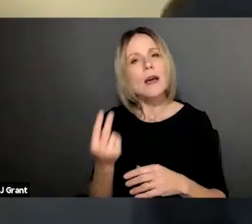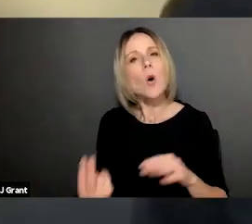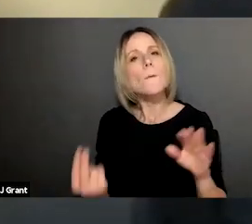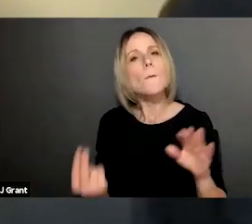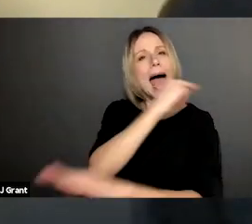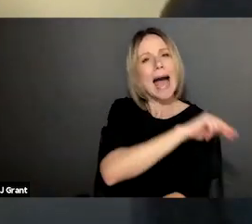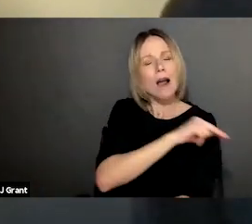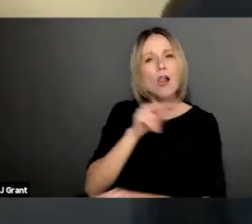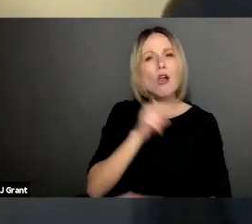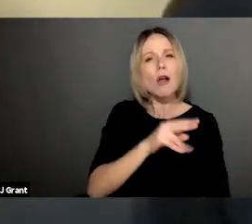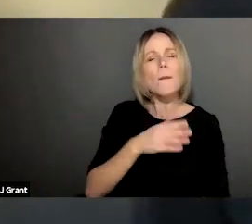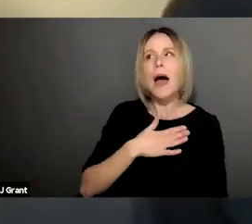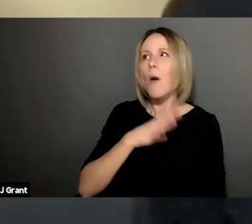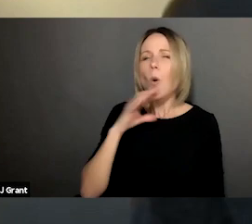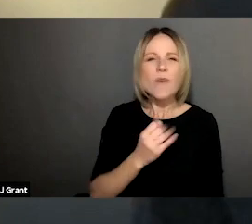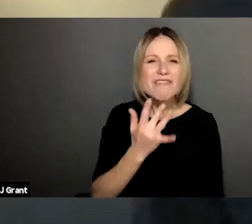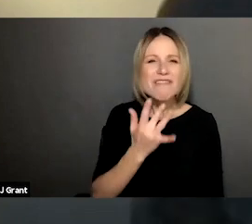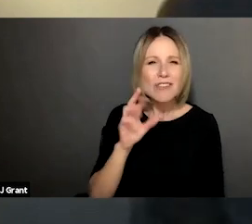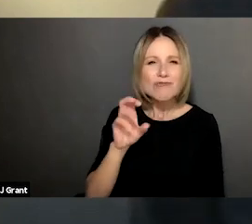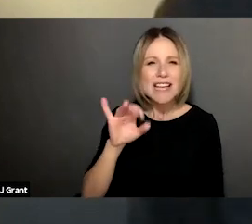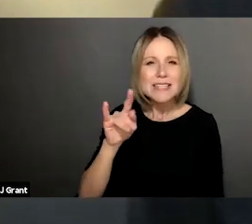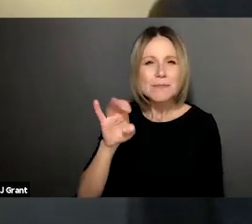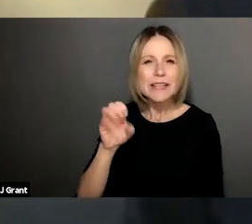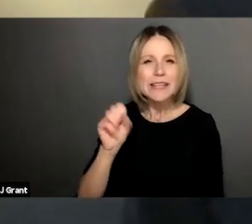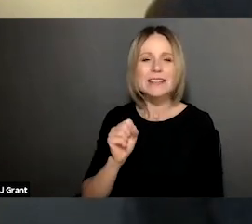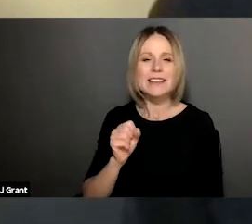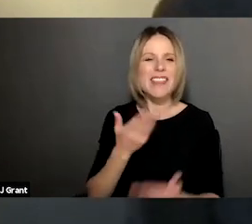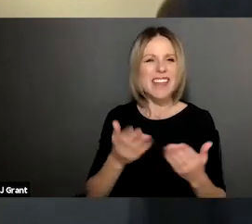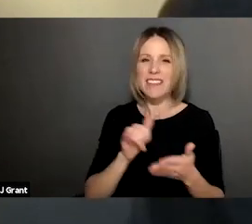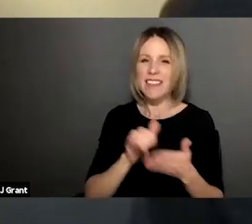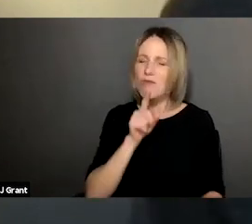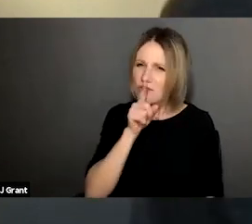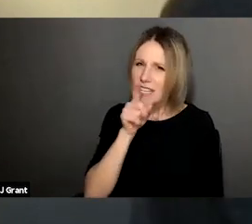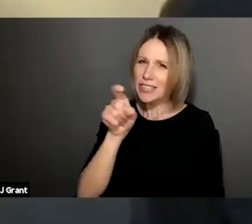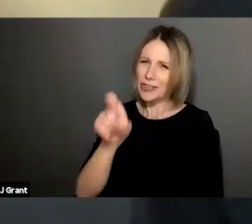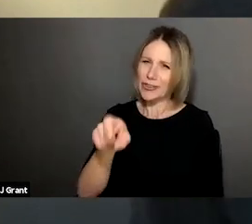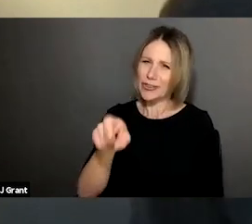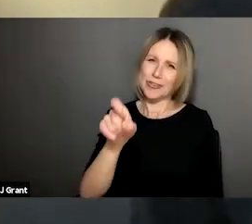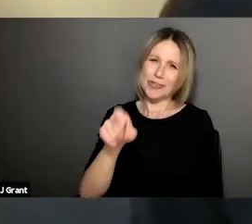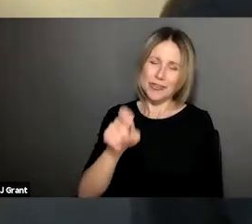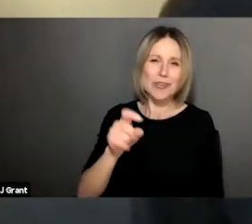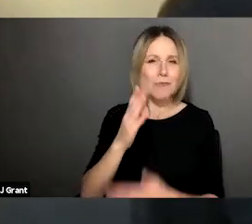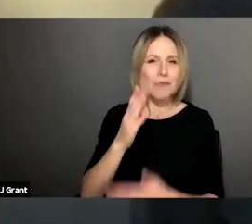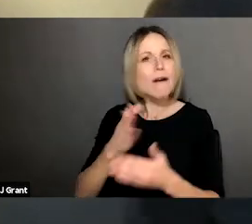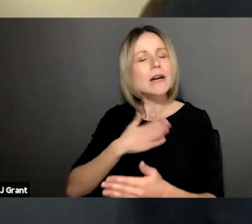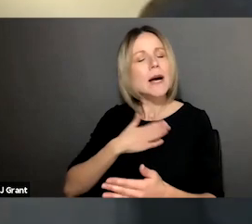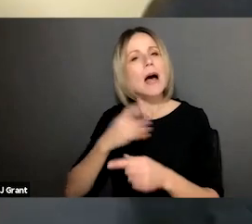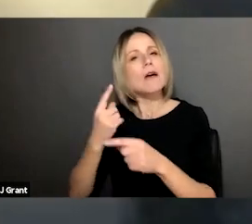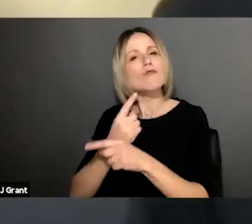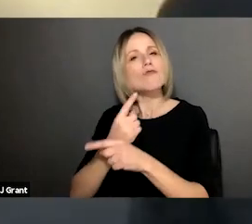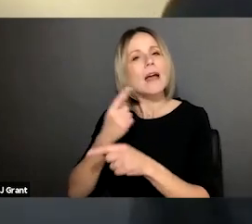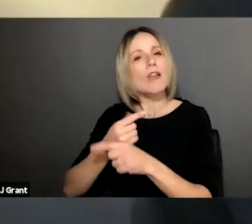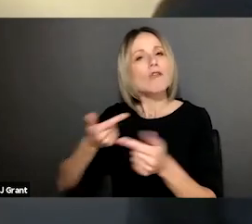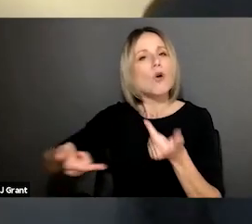old favorites, like things that really should be in my regular rotation if I